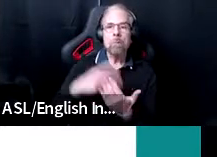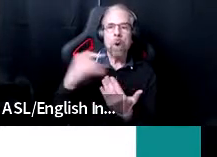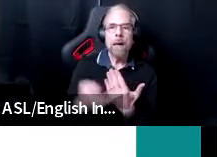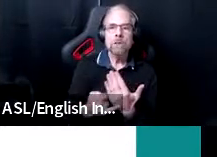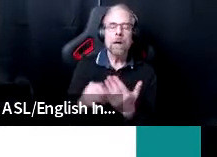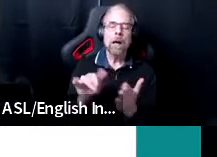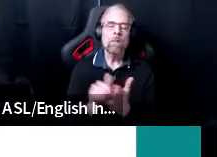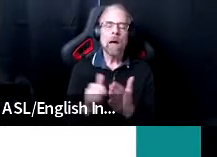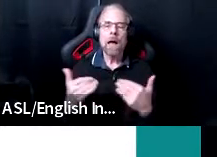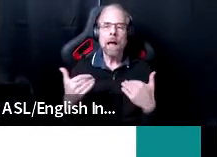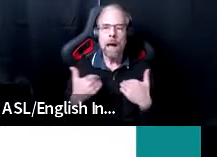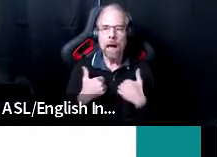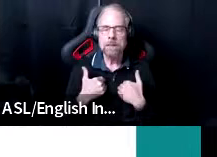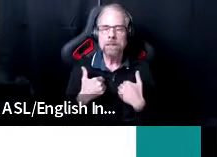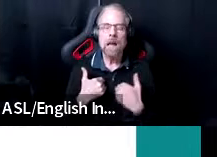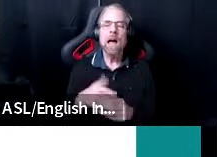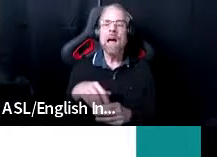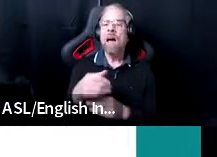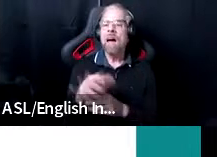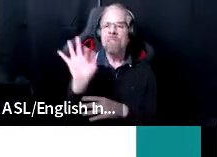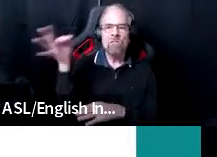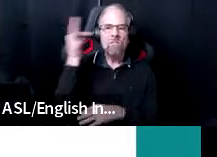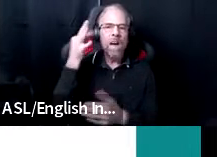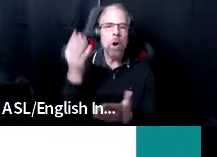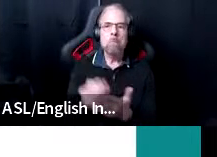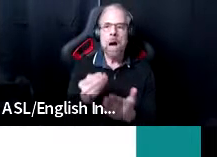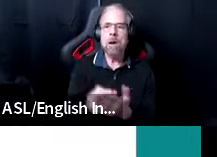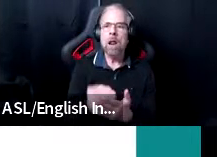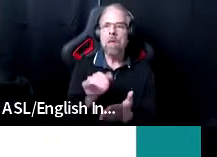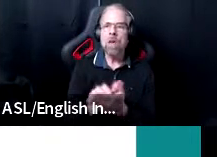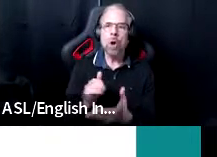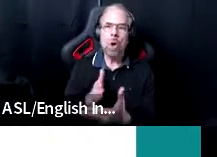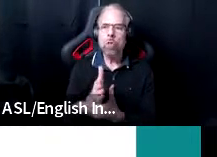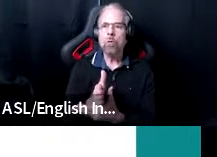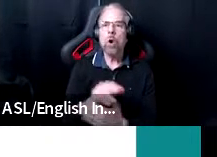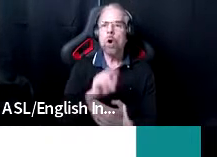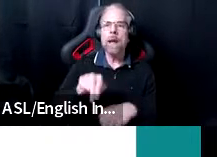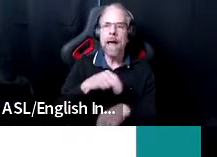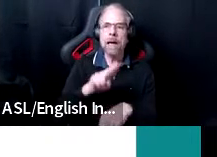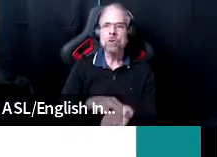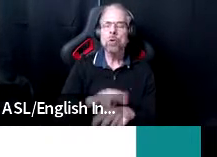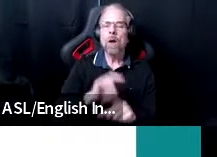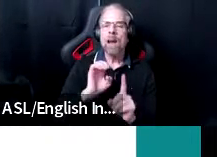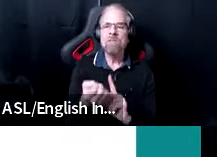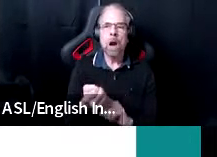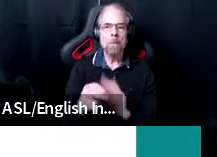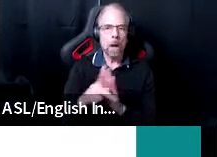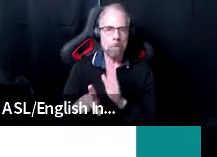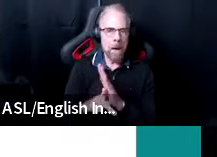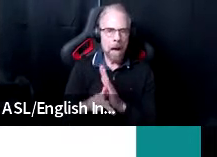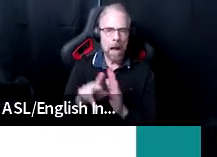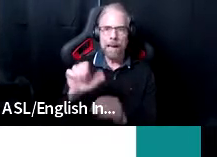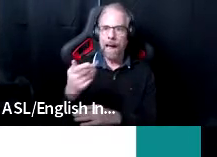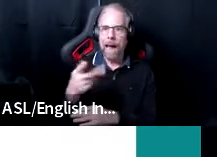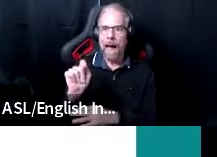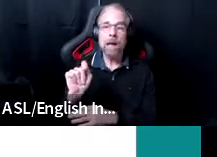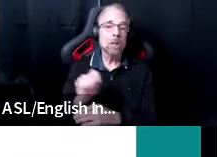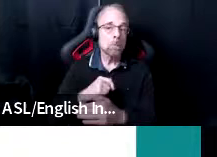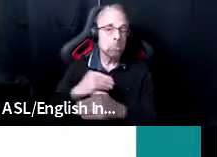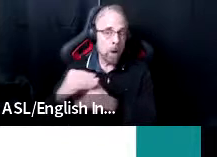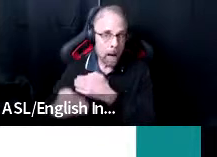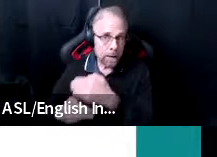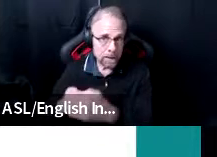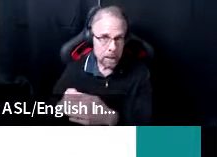has federal dollars that goes through the National Environmental Policy Act process,